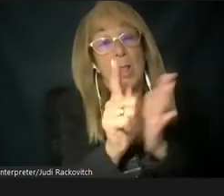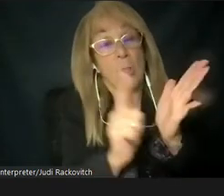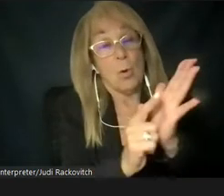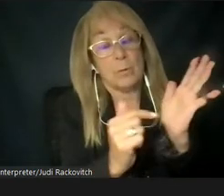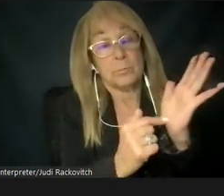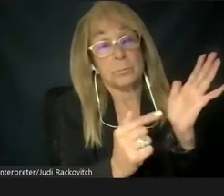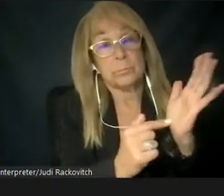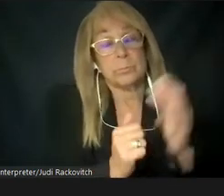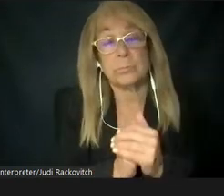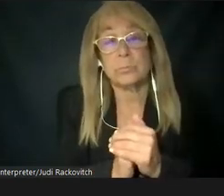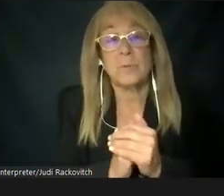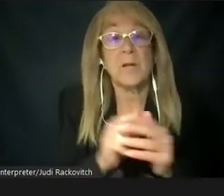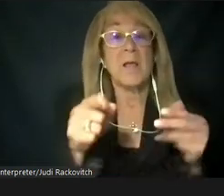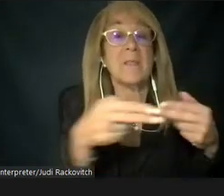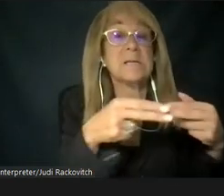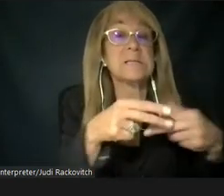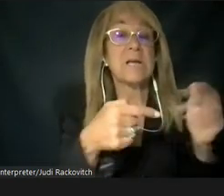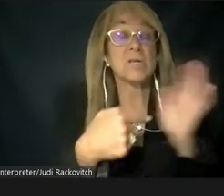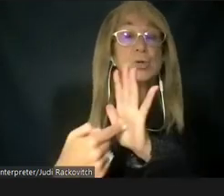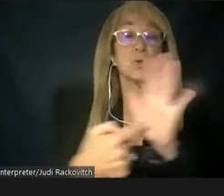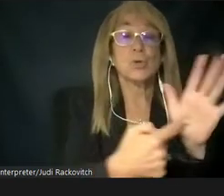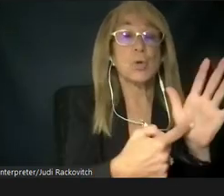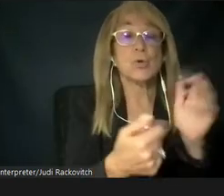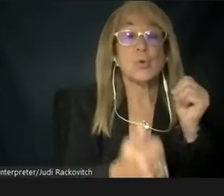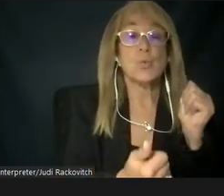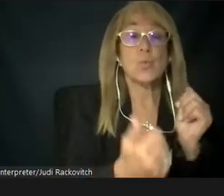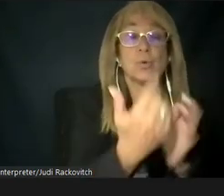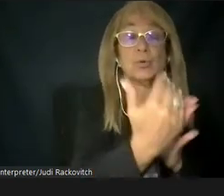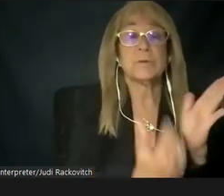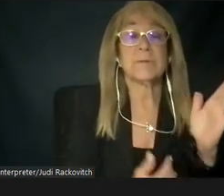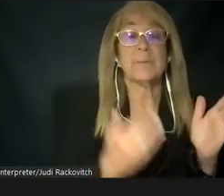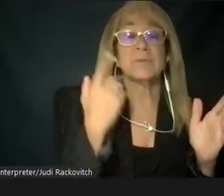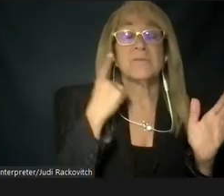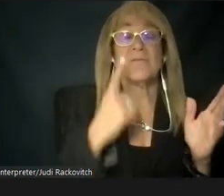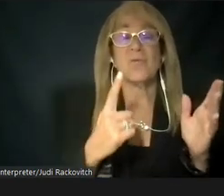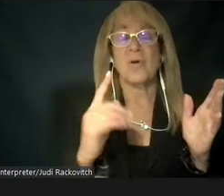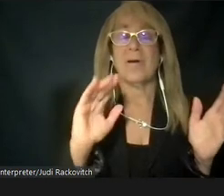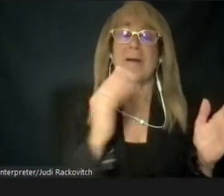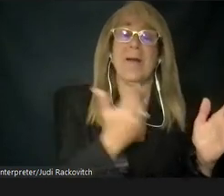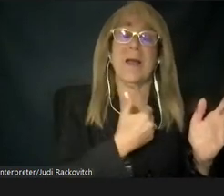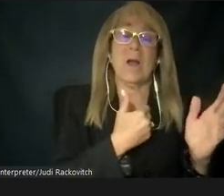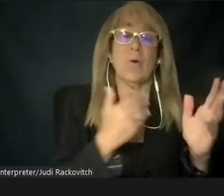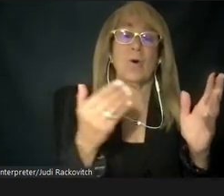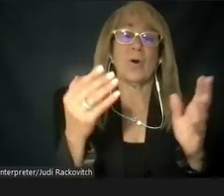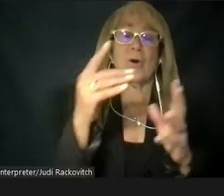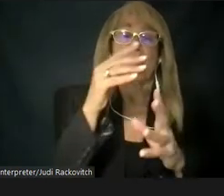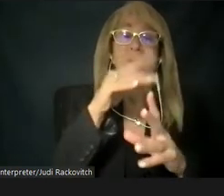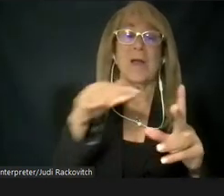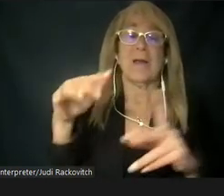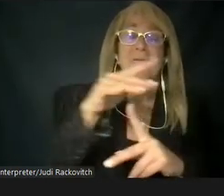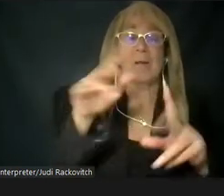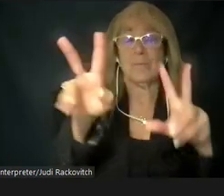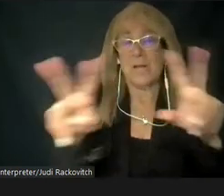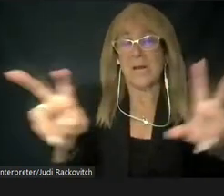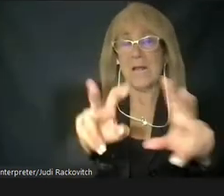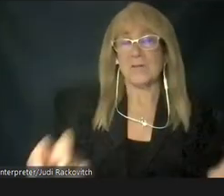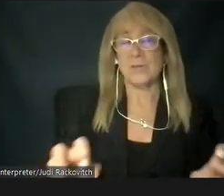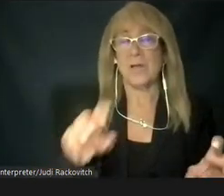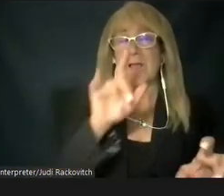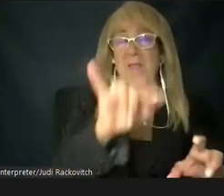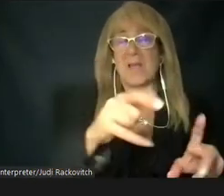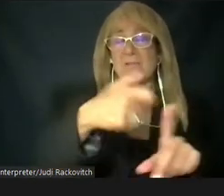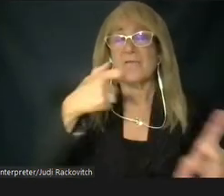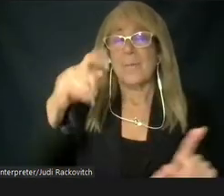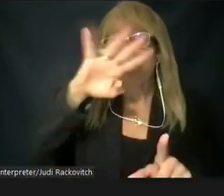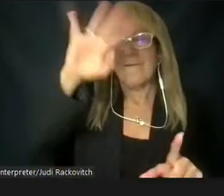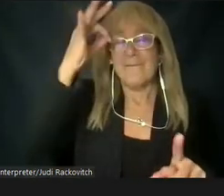This slide shows the steps we'll be using in developing our environmental justice analysis. It is based on guidance developed by Federal Highway Administration